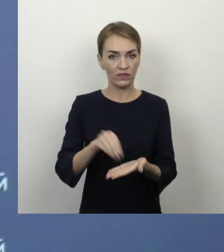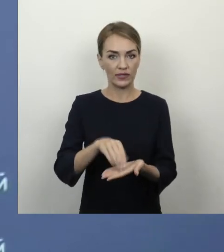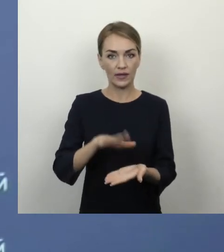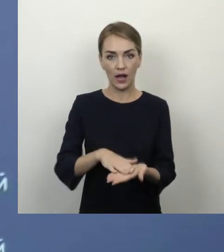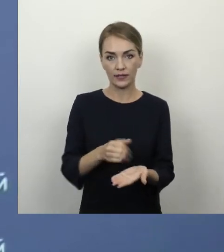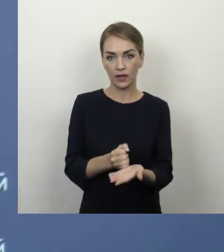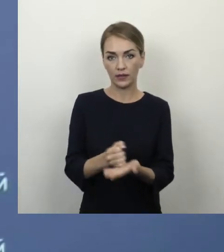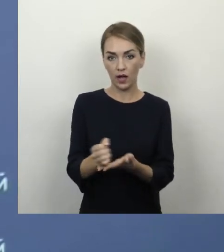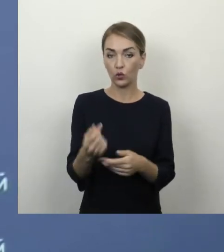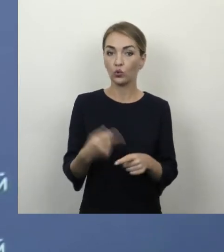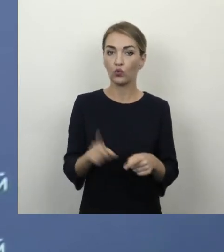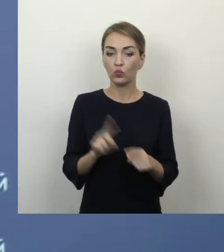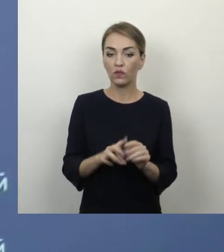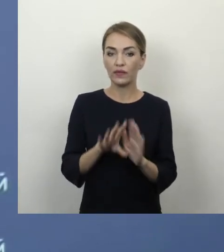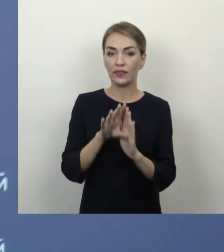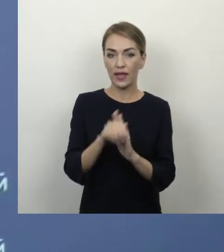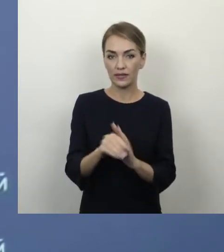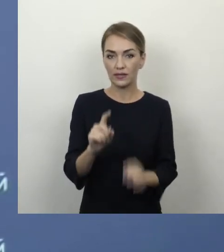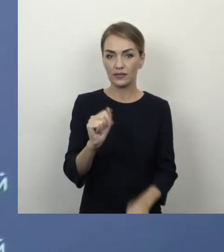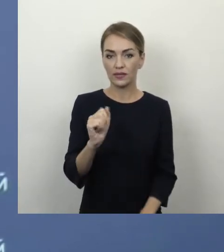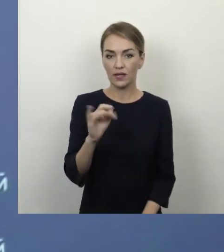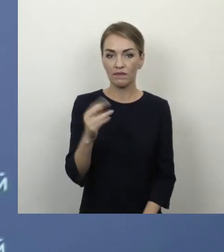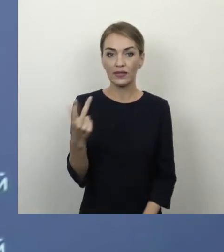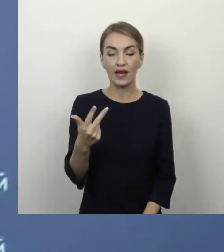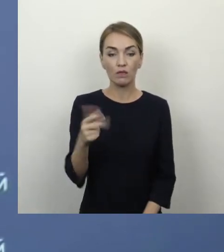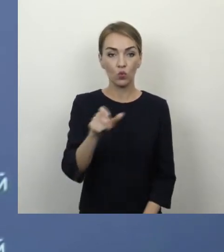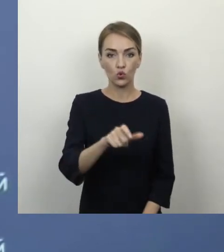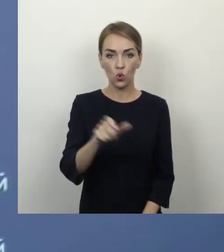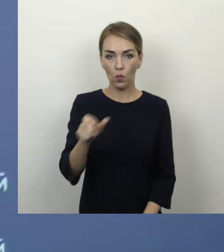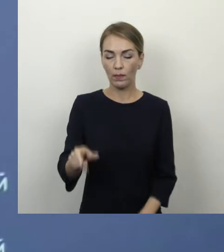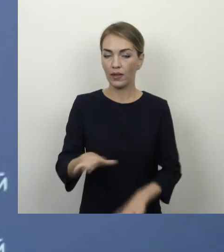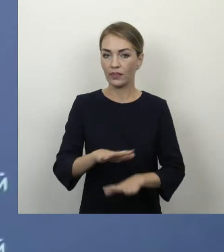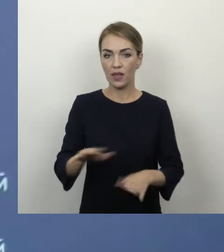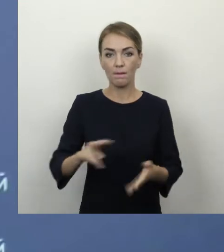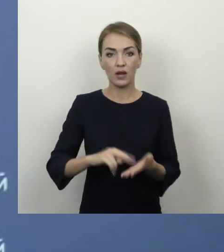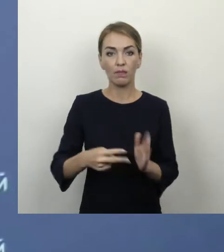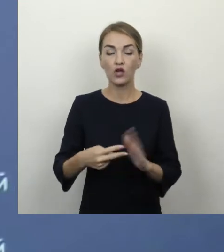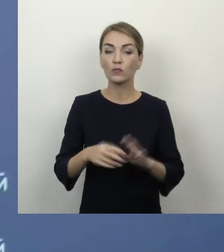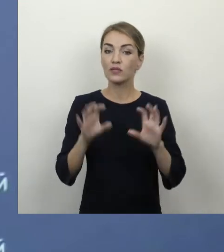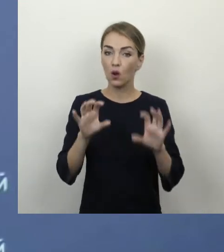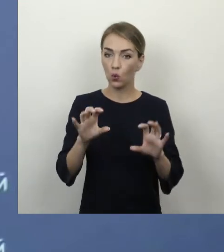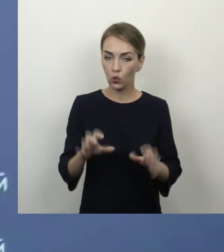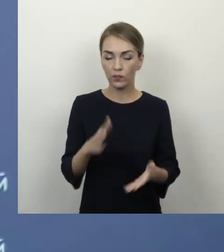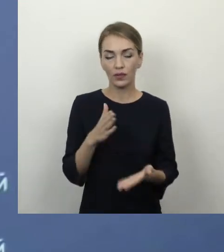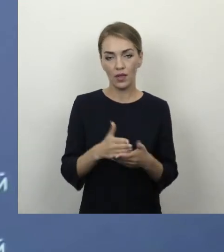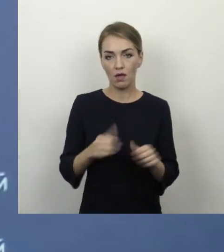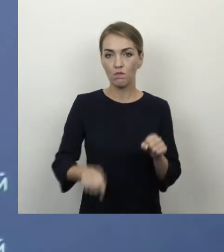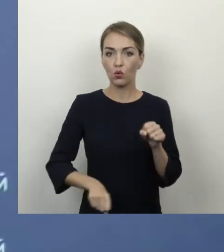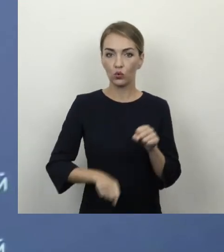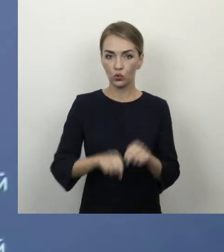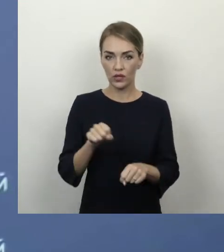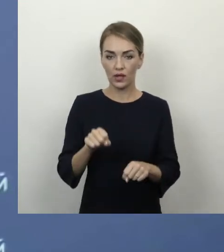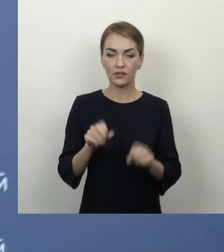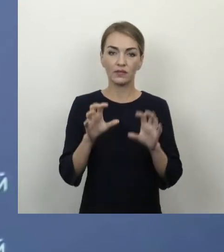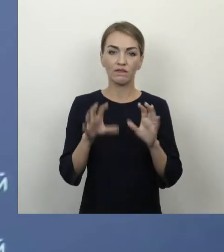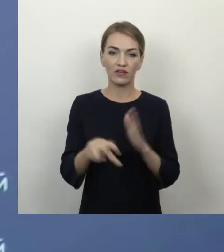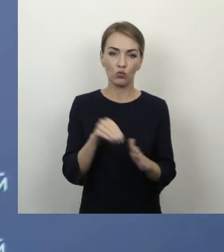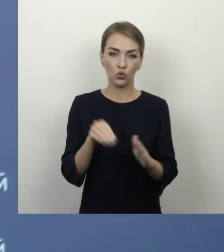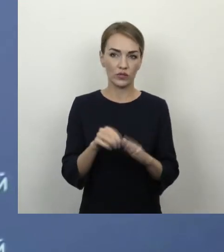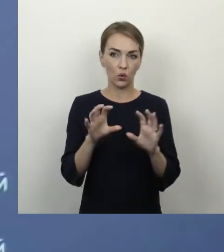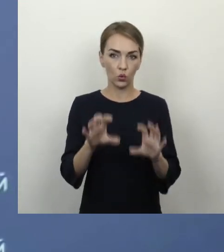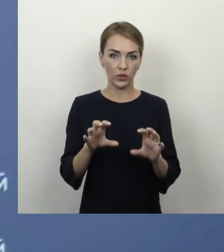electoral constituency, and failure to pay such security is